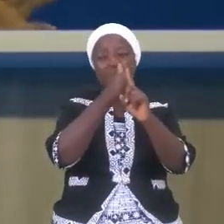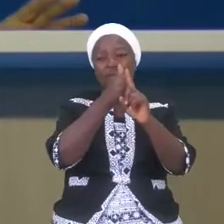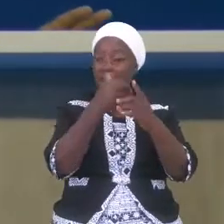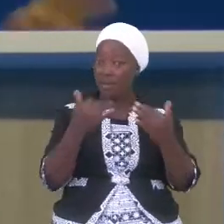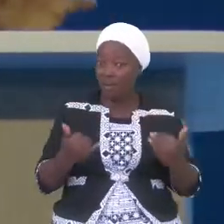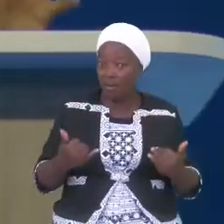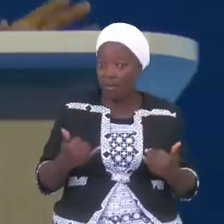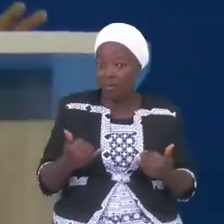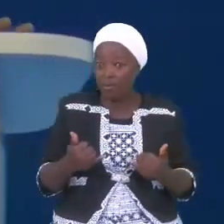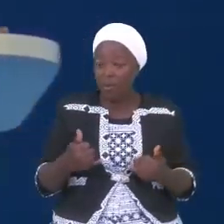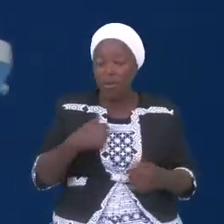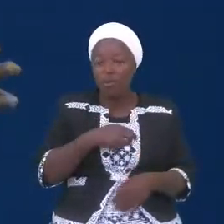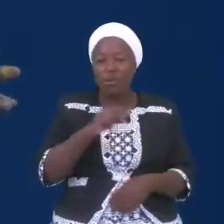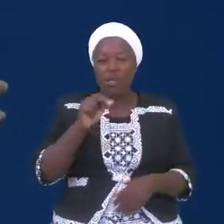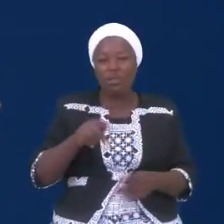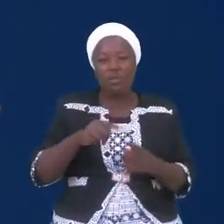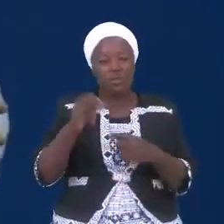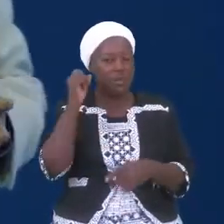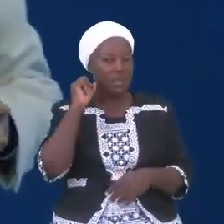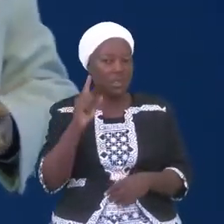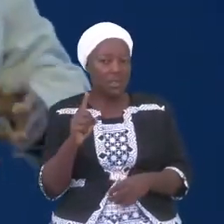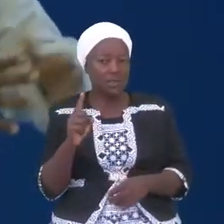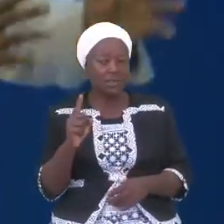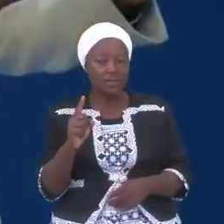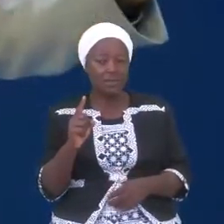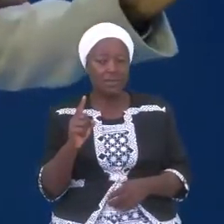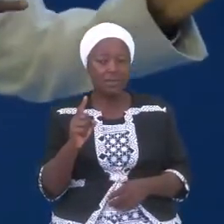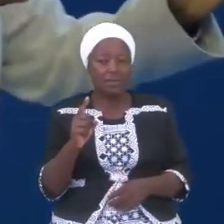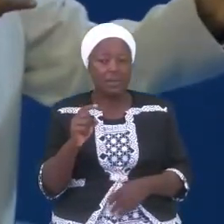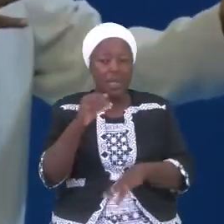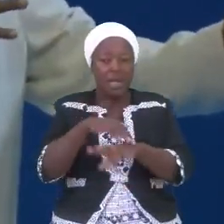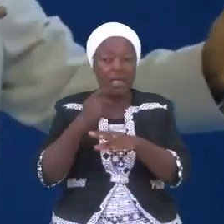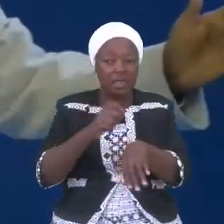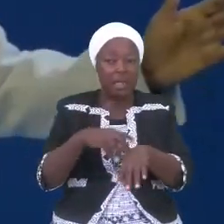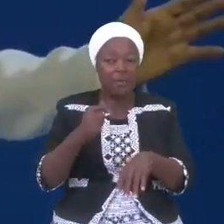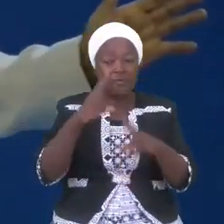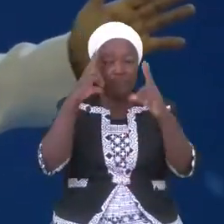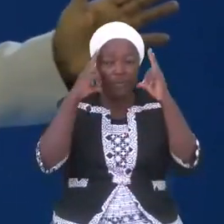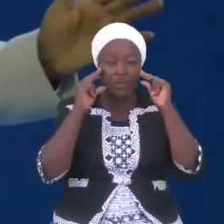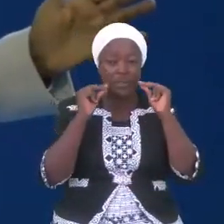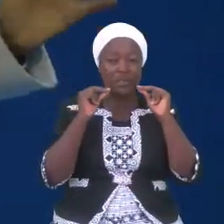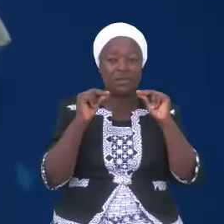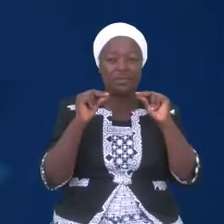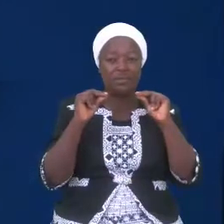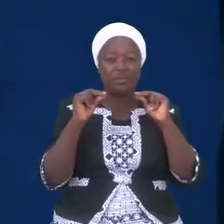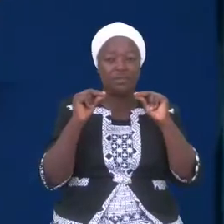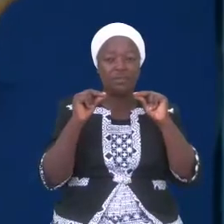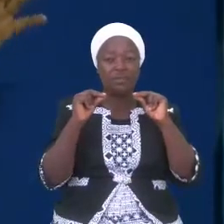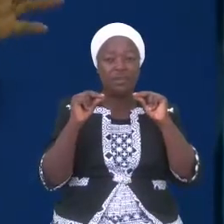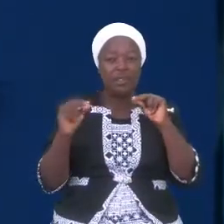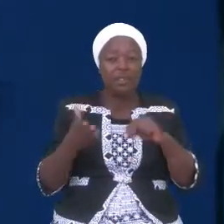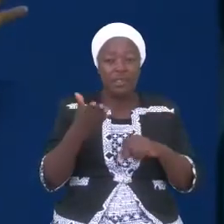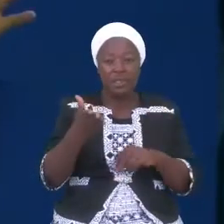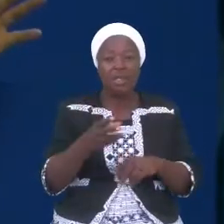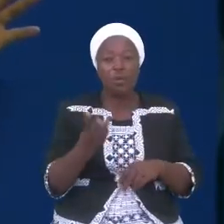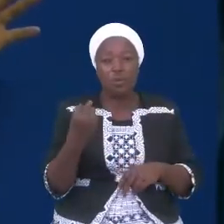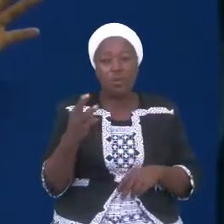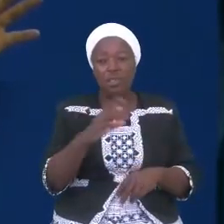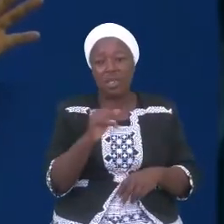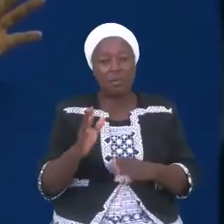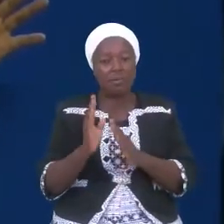Now, we need to understand, at the time of Moses, there was a